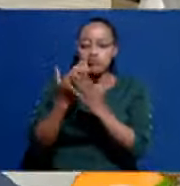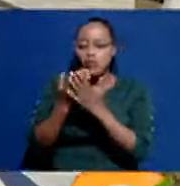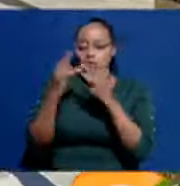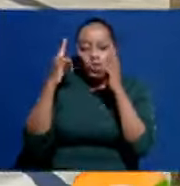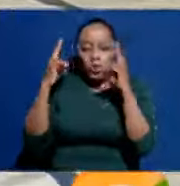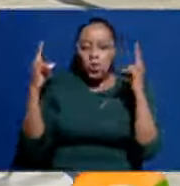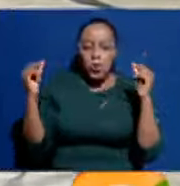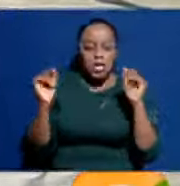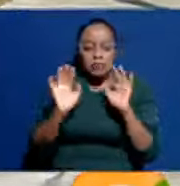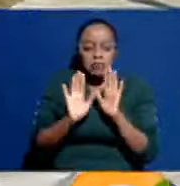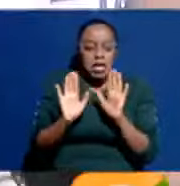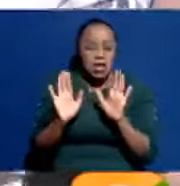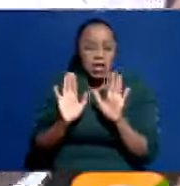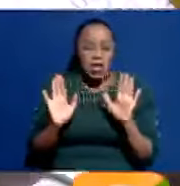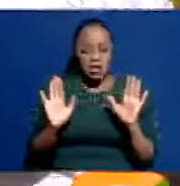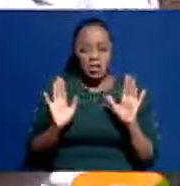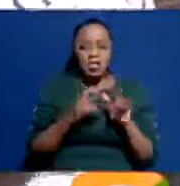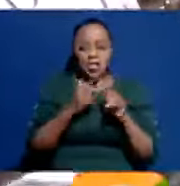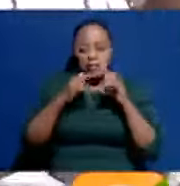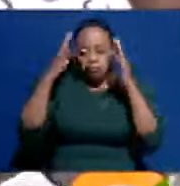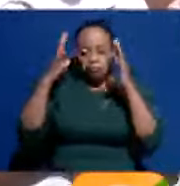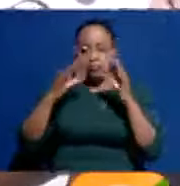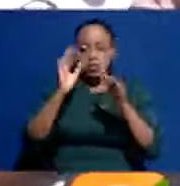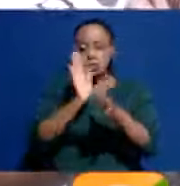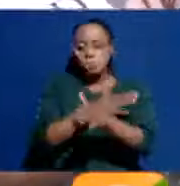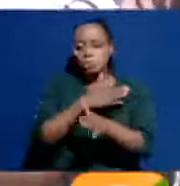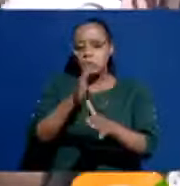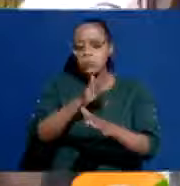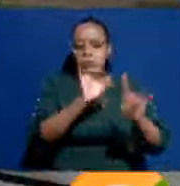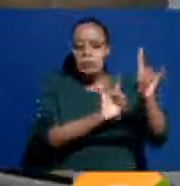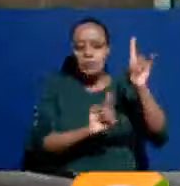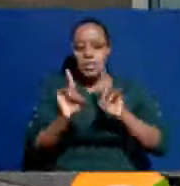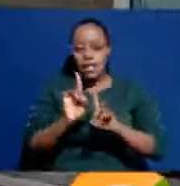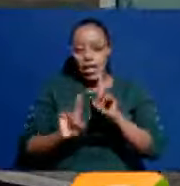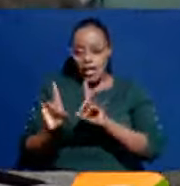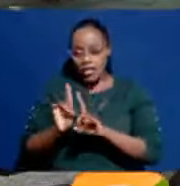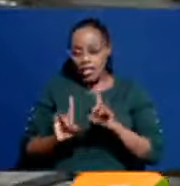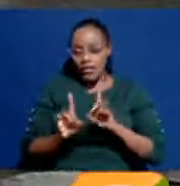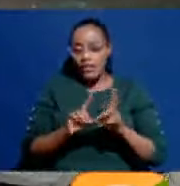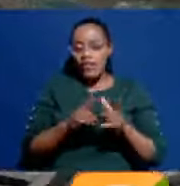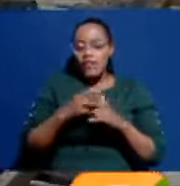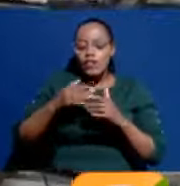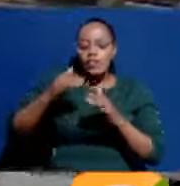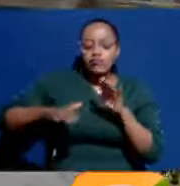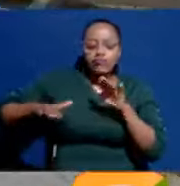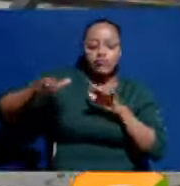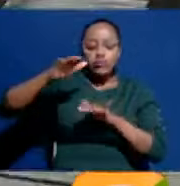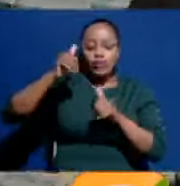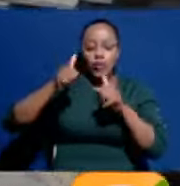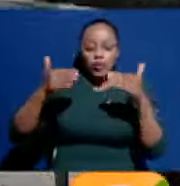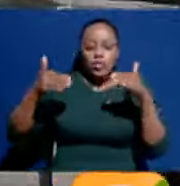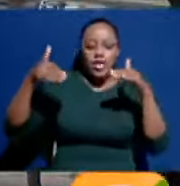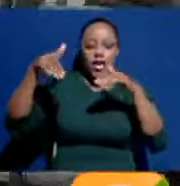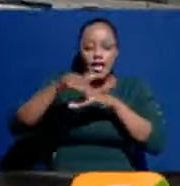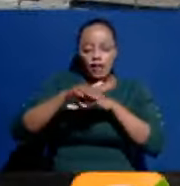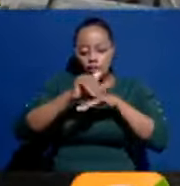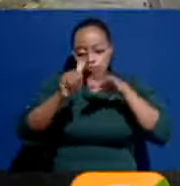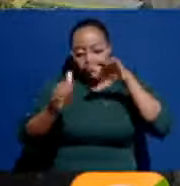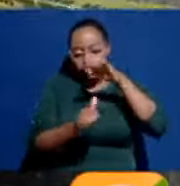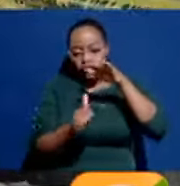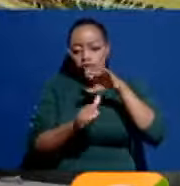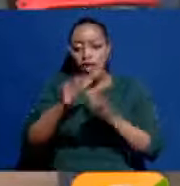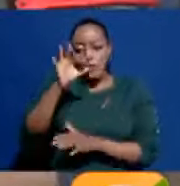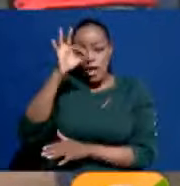wedding ceremony and resorted to singing and dancing on top of a slab that covered an underground